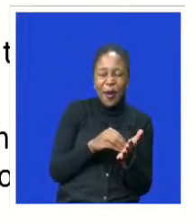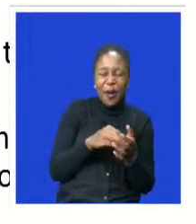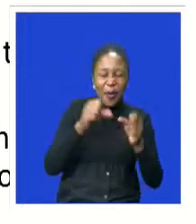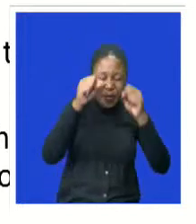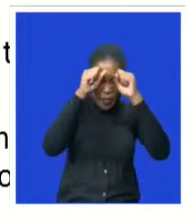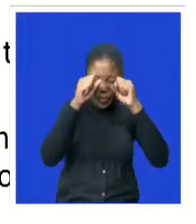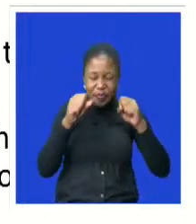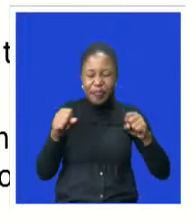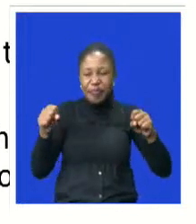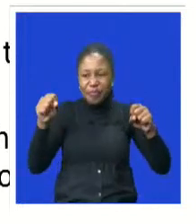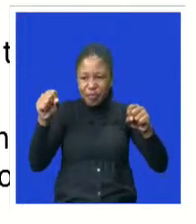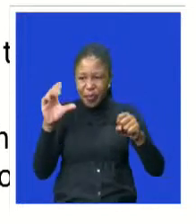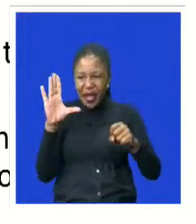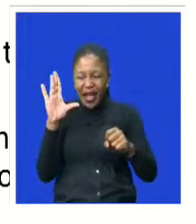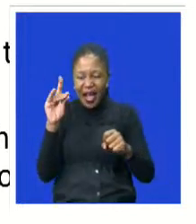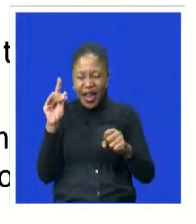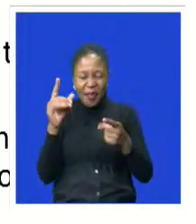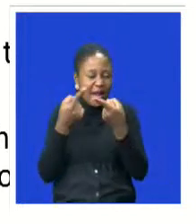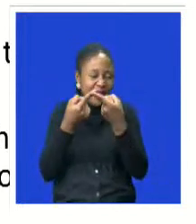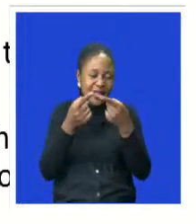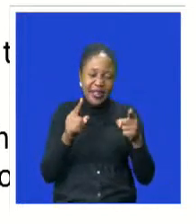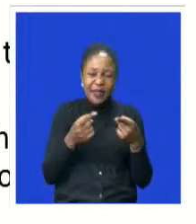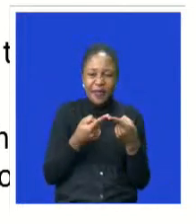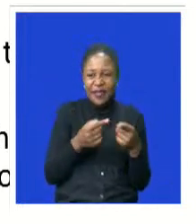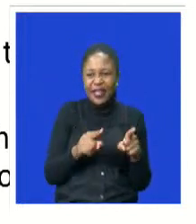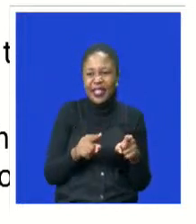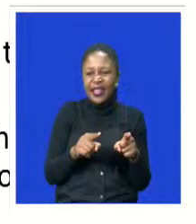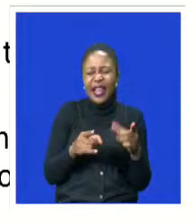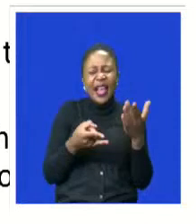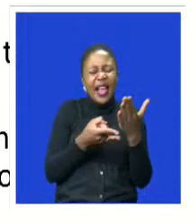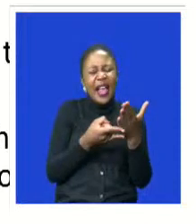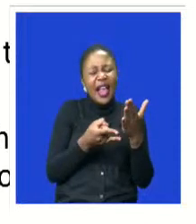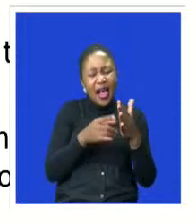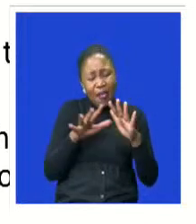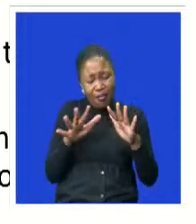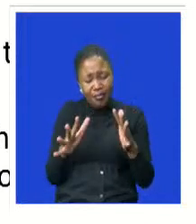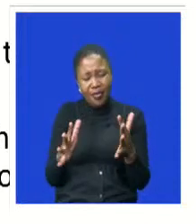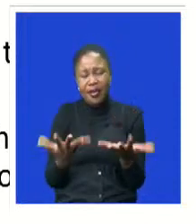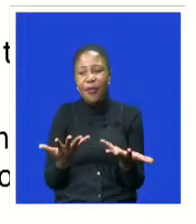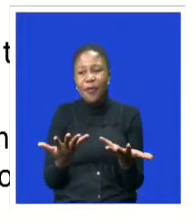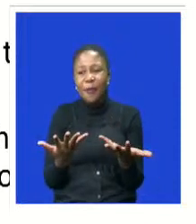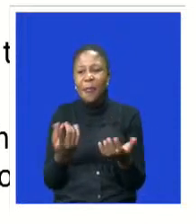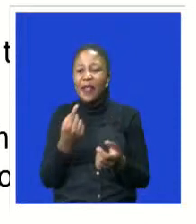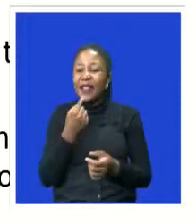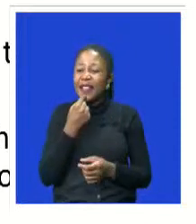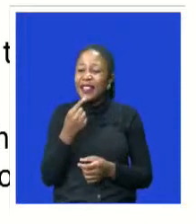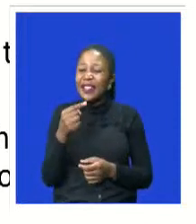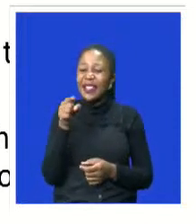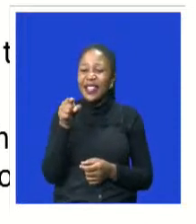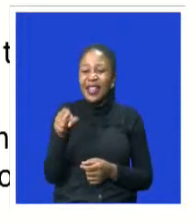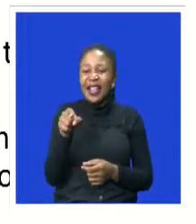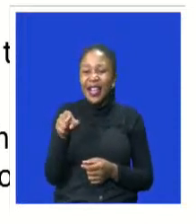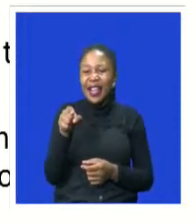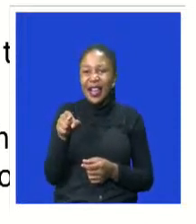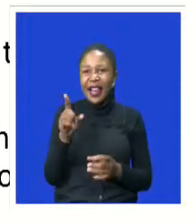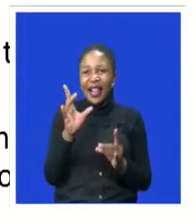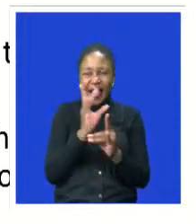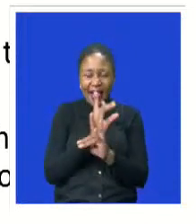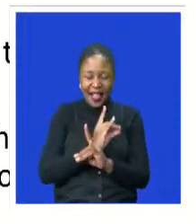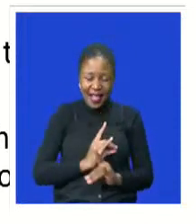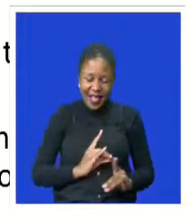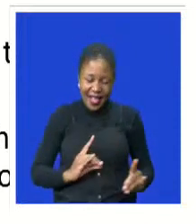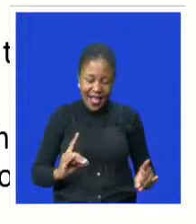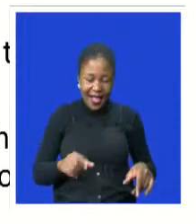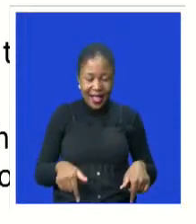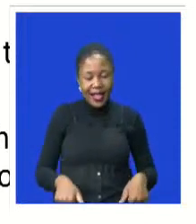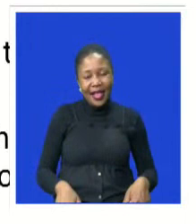the Khoikhoi lived a healthy life. Why do we say they were living a